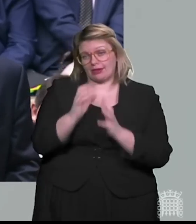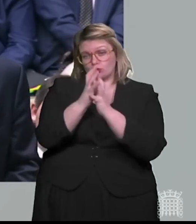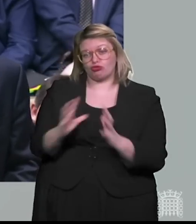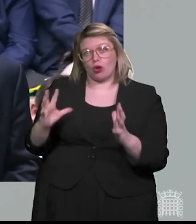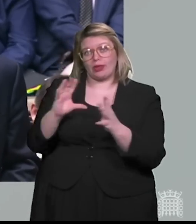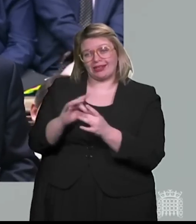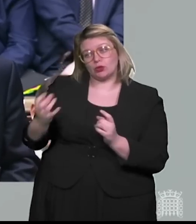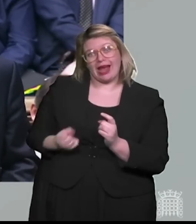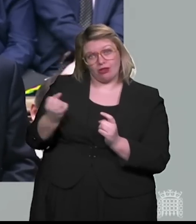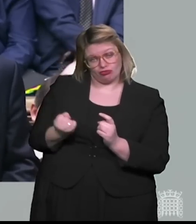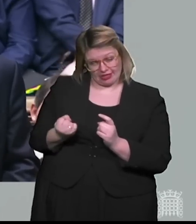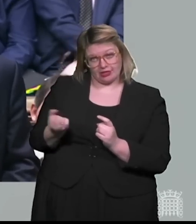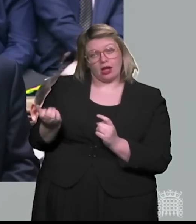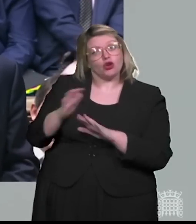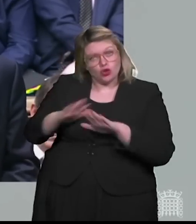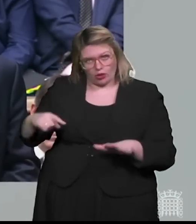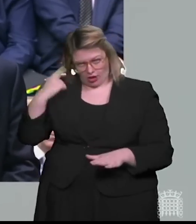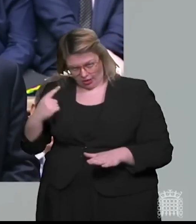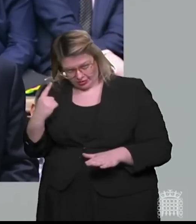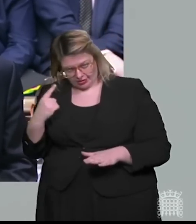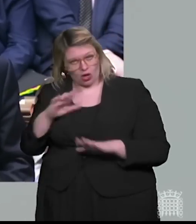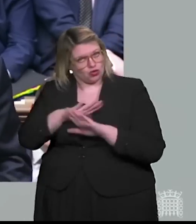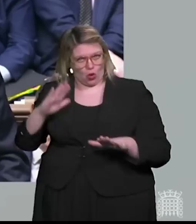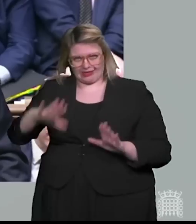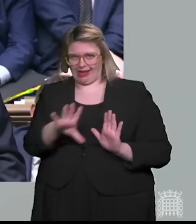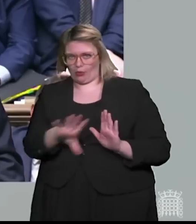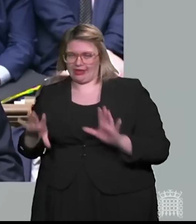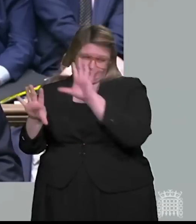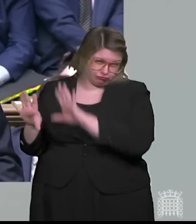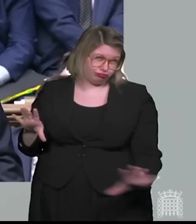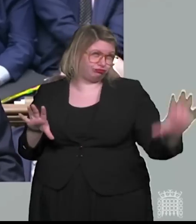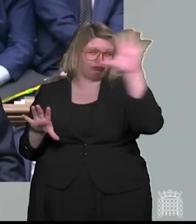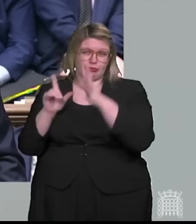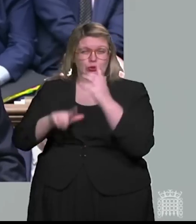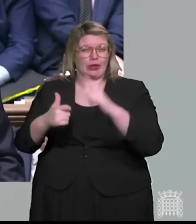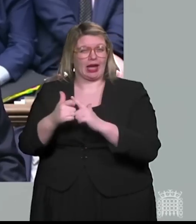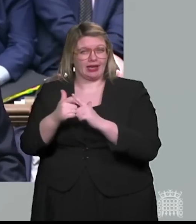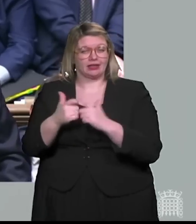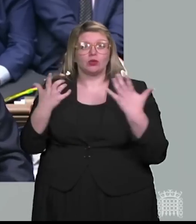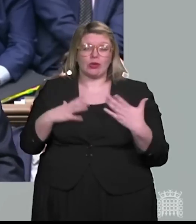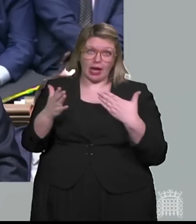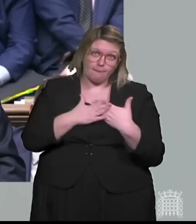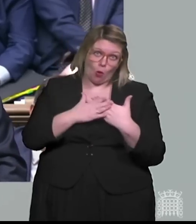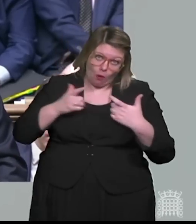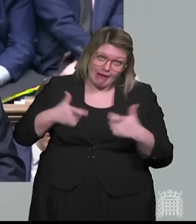salaried jobs has come from outside London and the South East. And today we take further steps. Canary